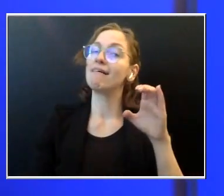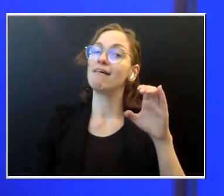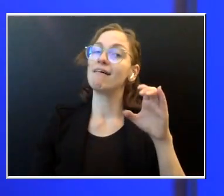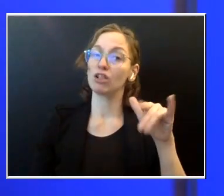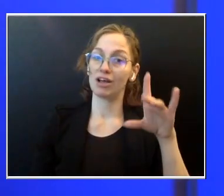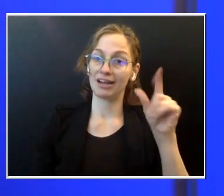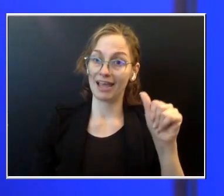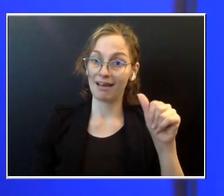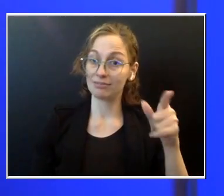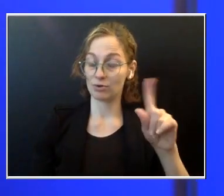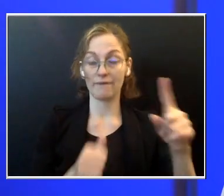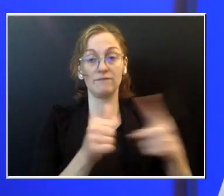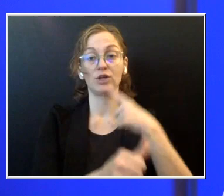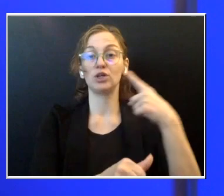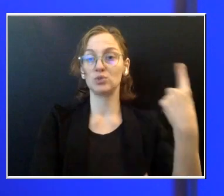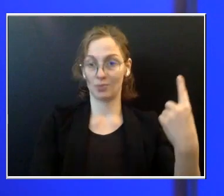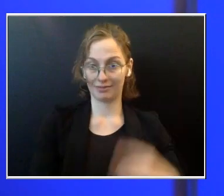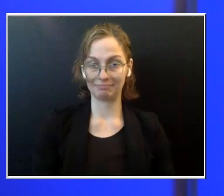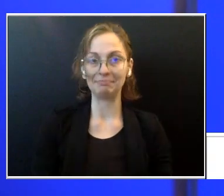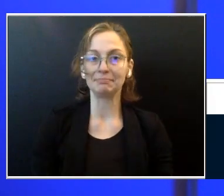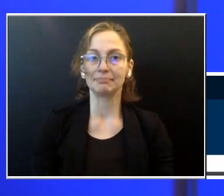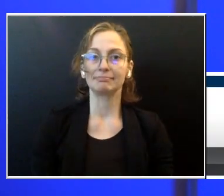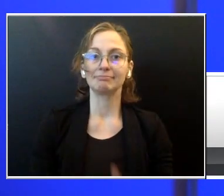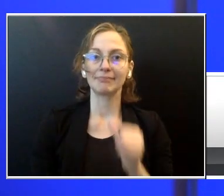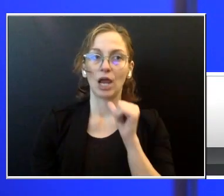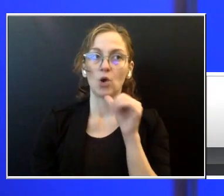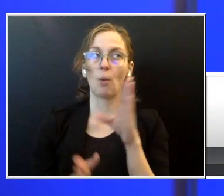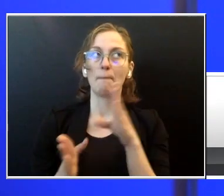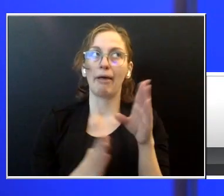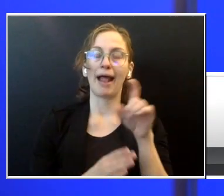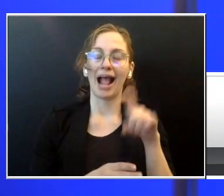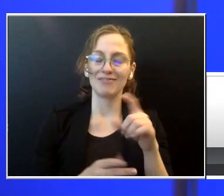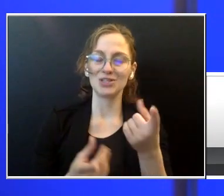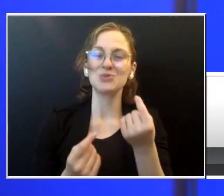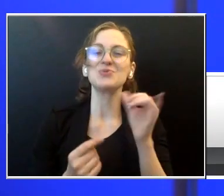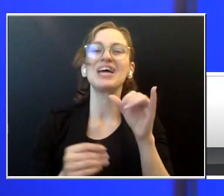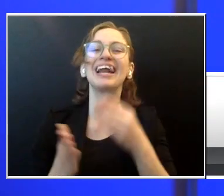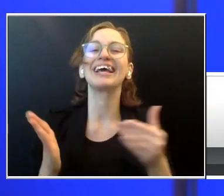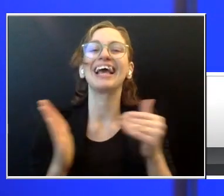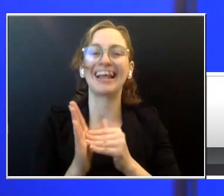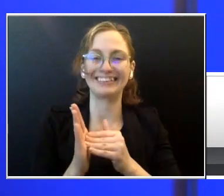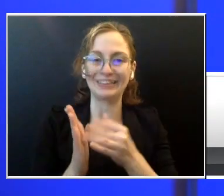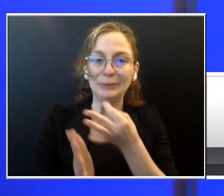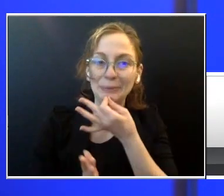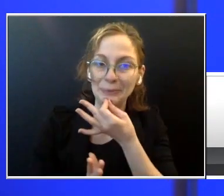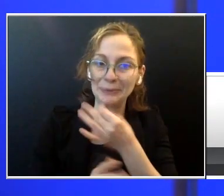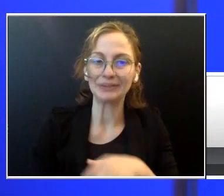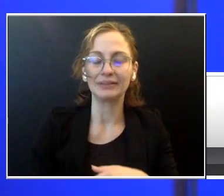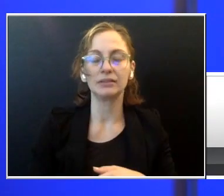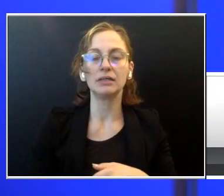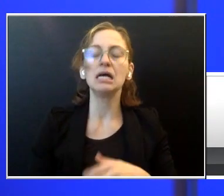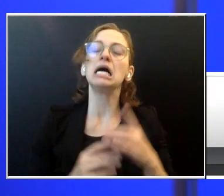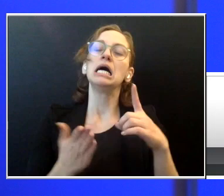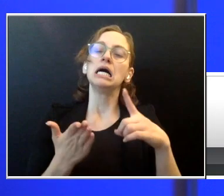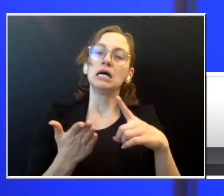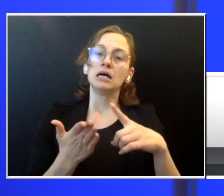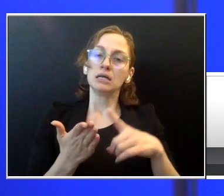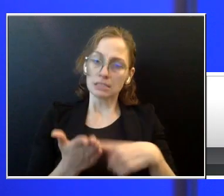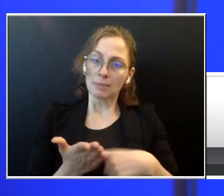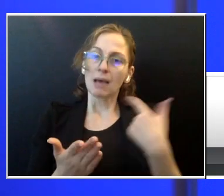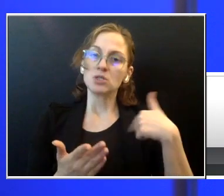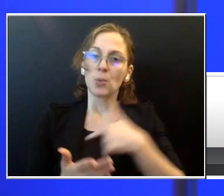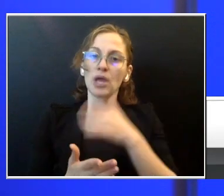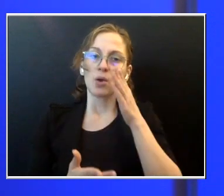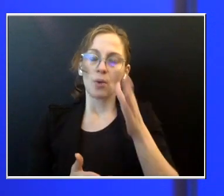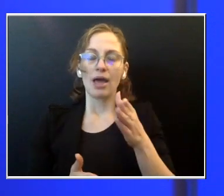having to use this anytime in the near future. We do somewhat frequently give radiation twice a day. That is used frequently for some patients